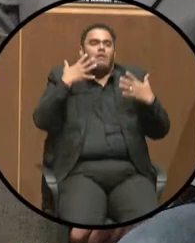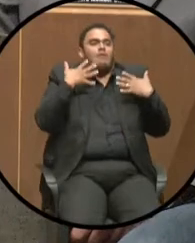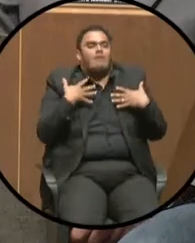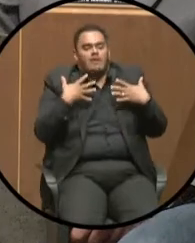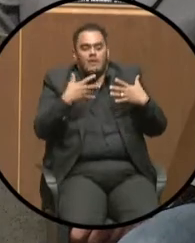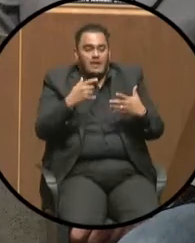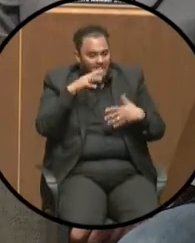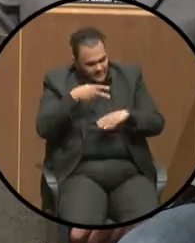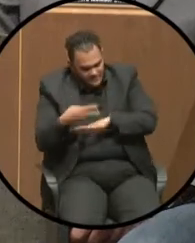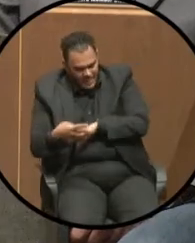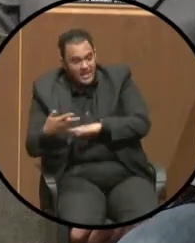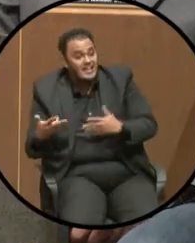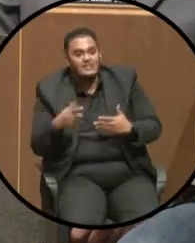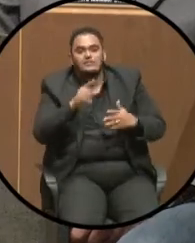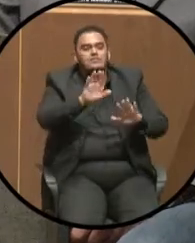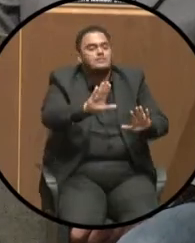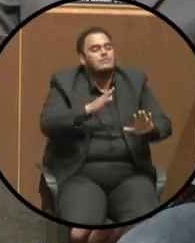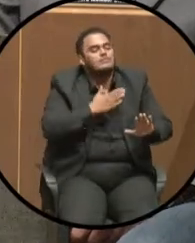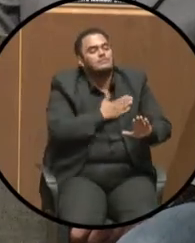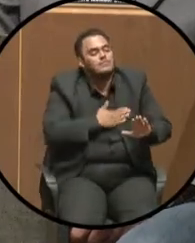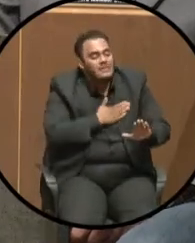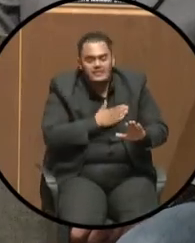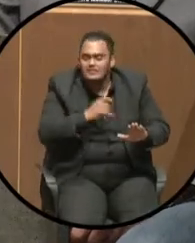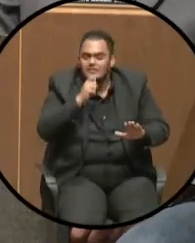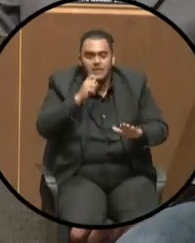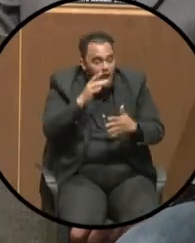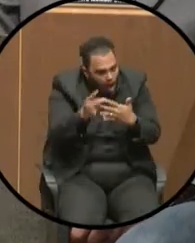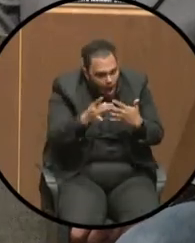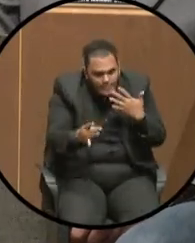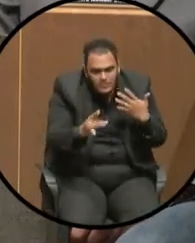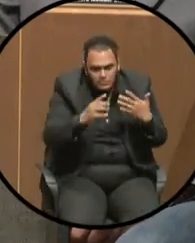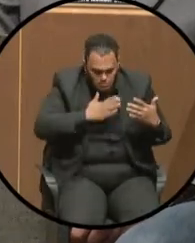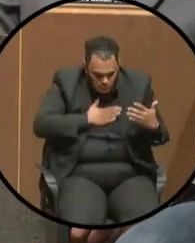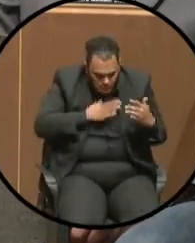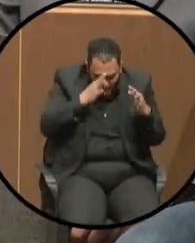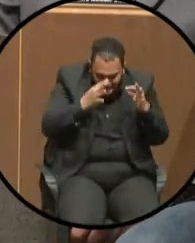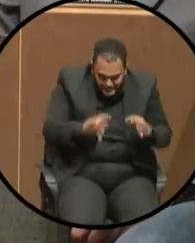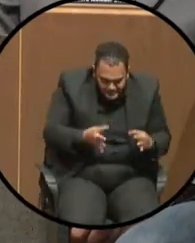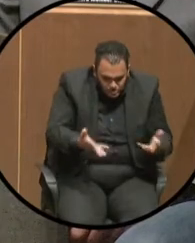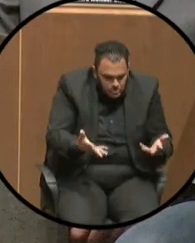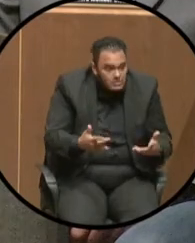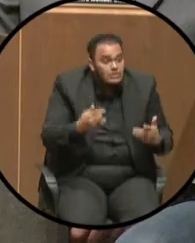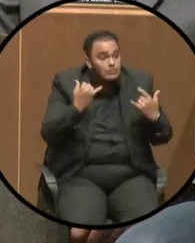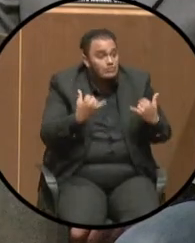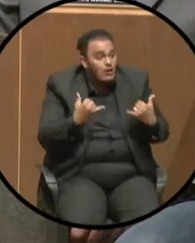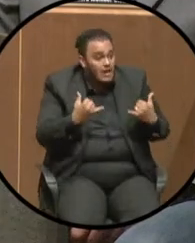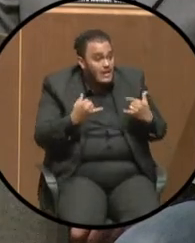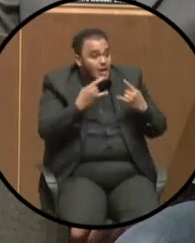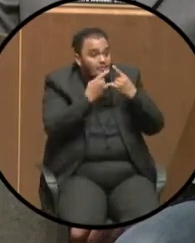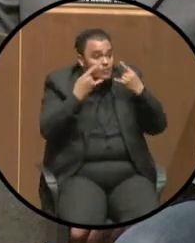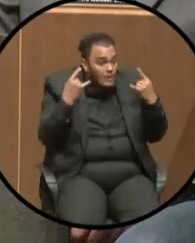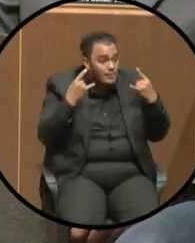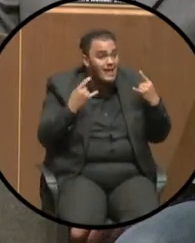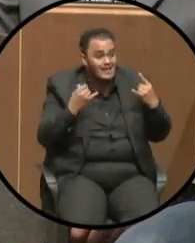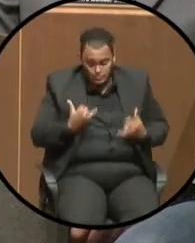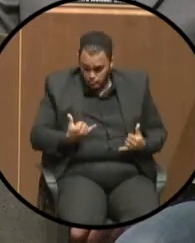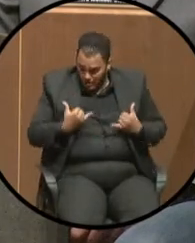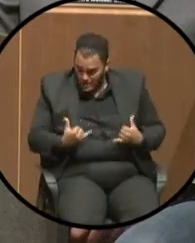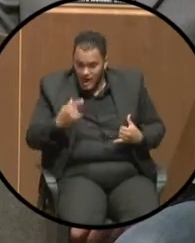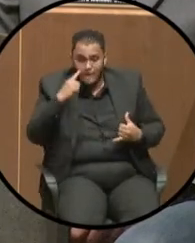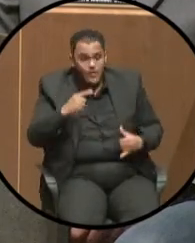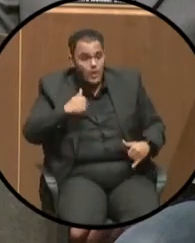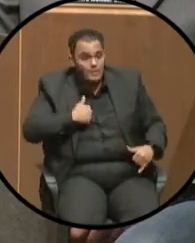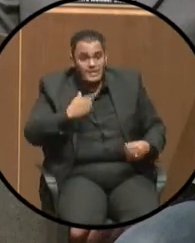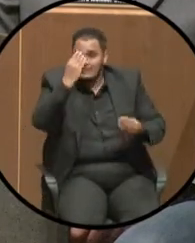so please make masks optional. Just the fact that I have to wear this mask right now in order for me to speak out